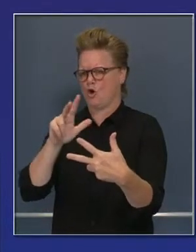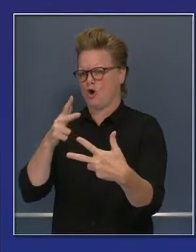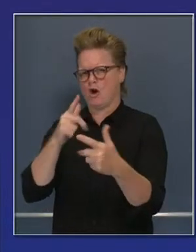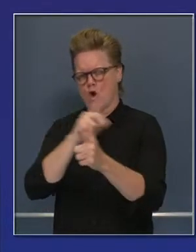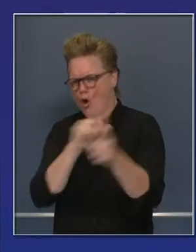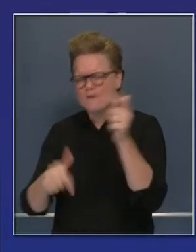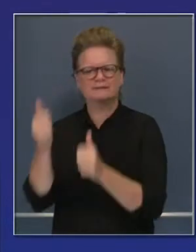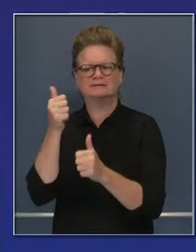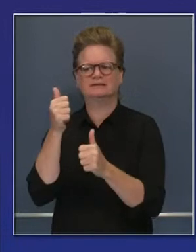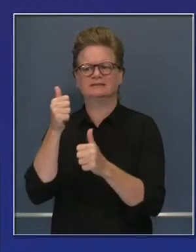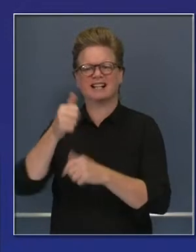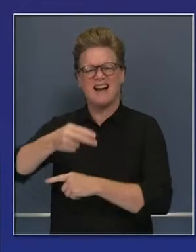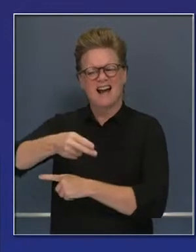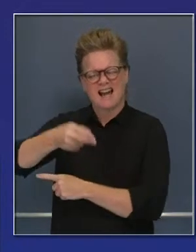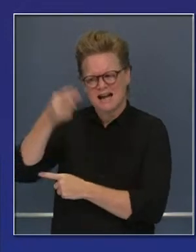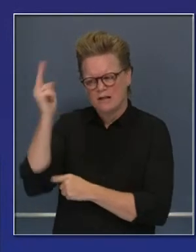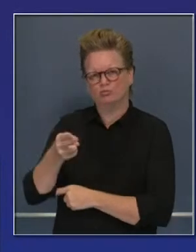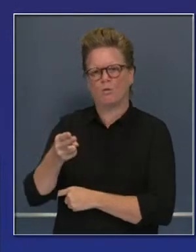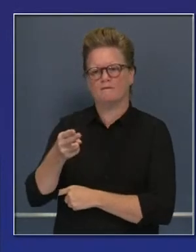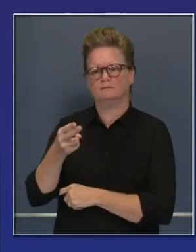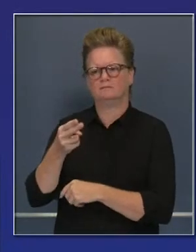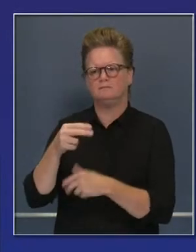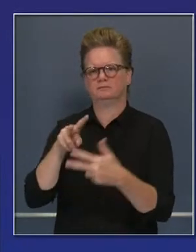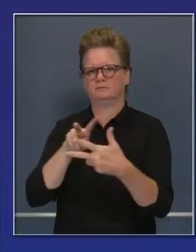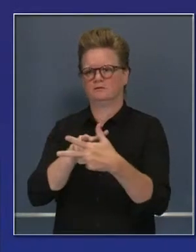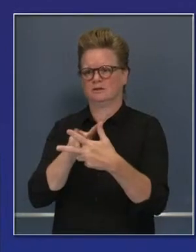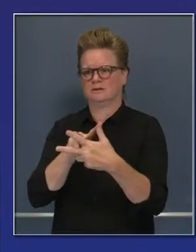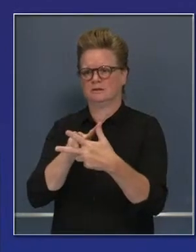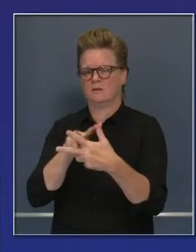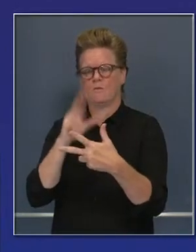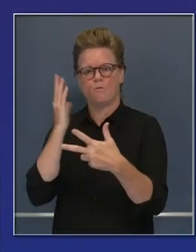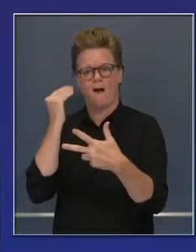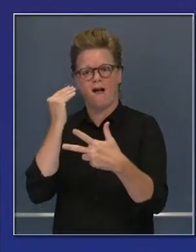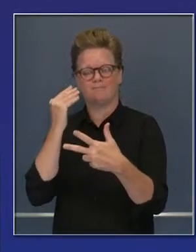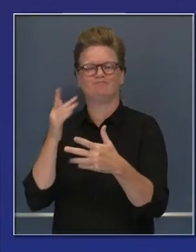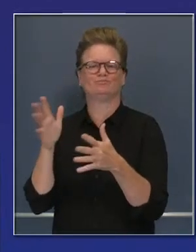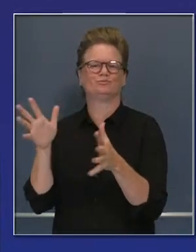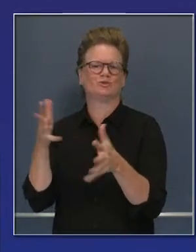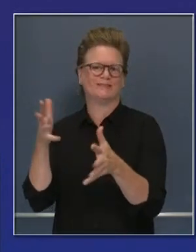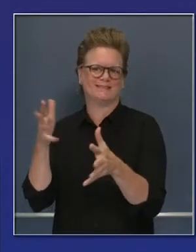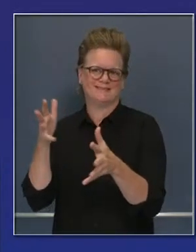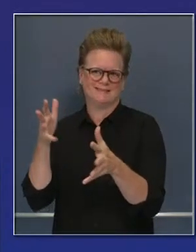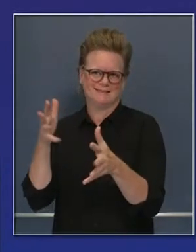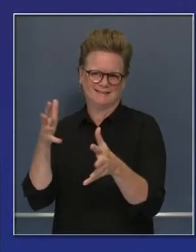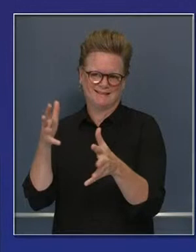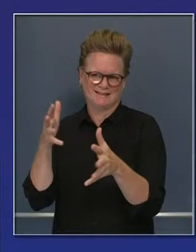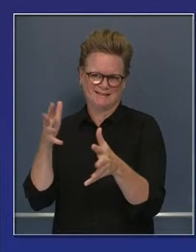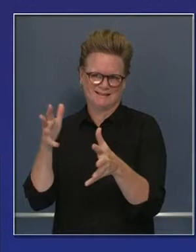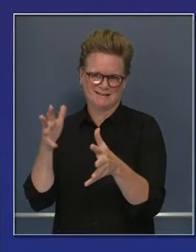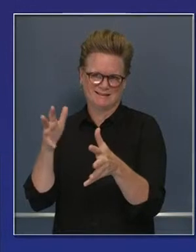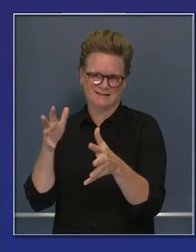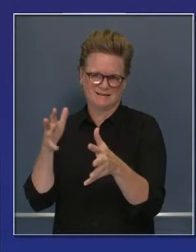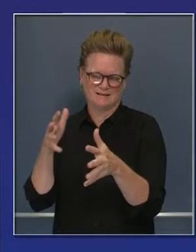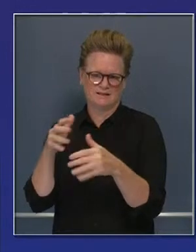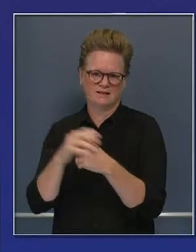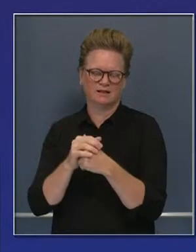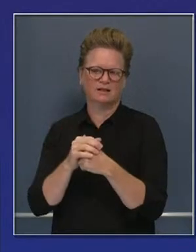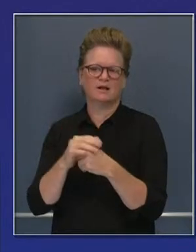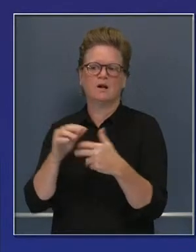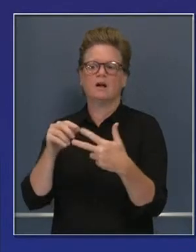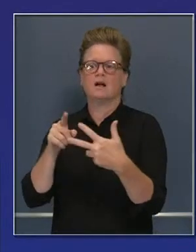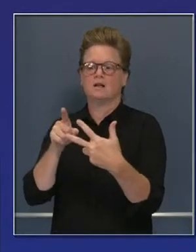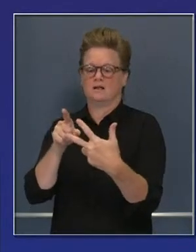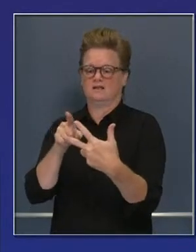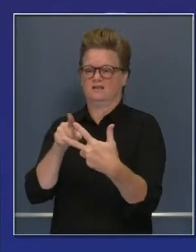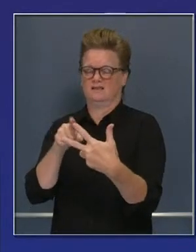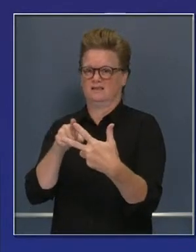history. Because of the wind events, and I'm going to talk about that in a moment, those complexes are still spotting, meaning we're